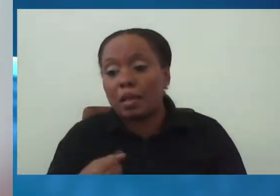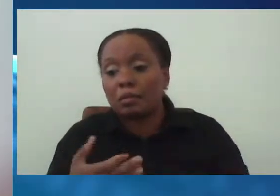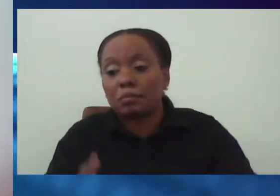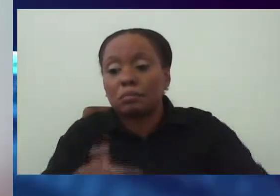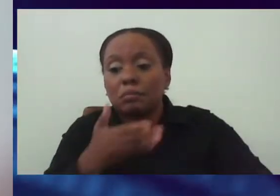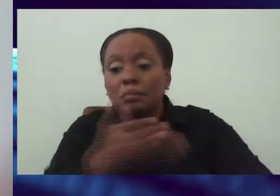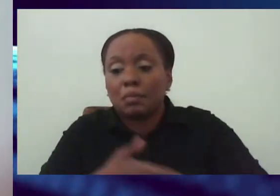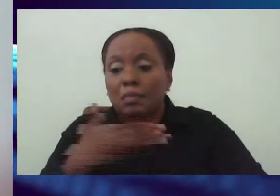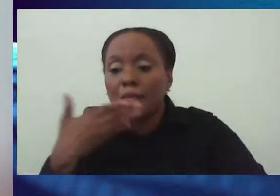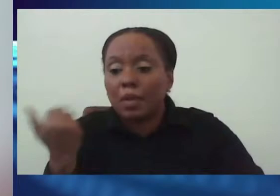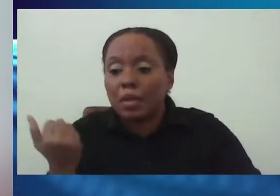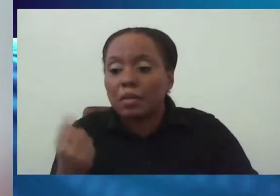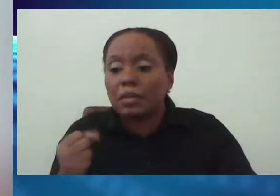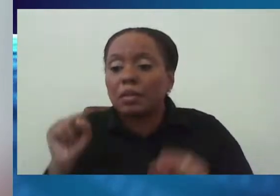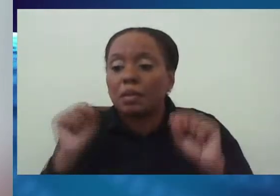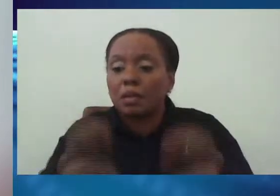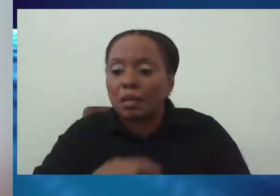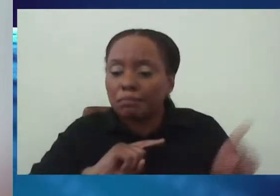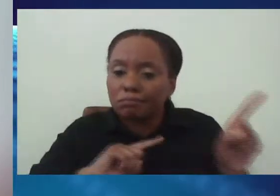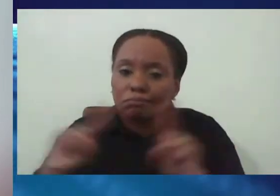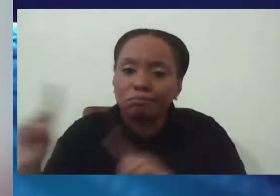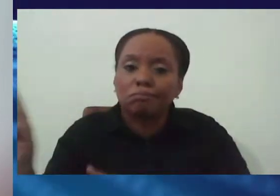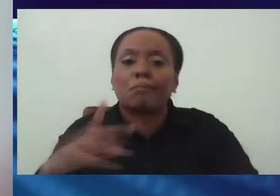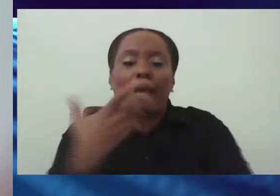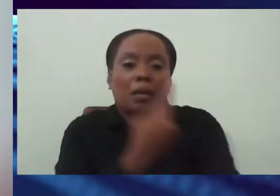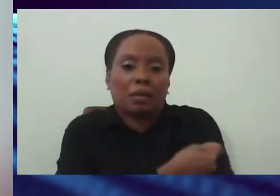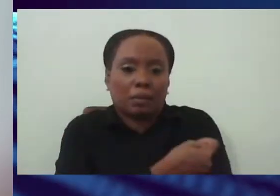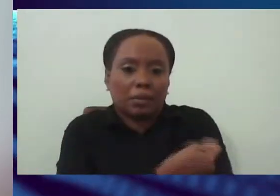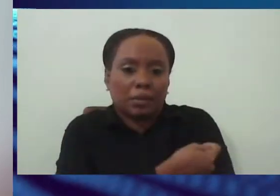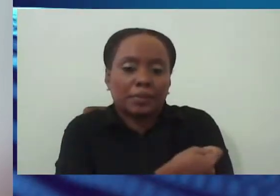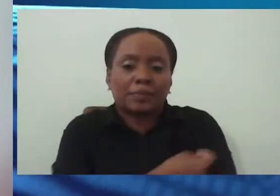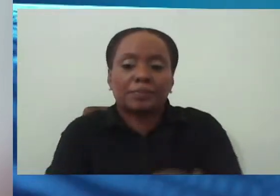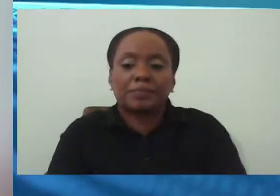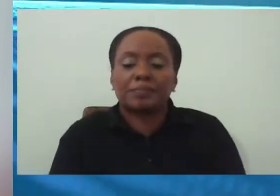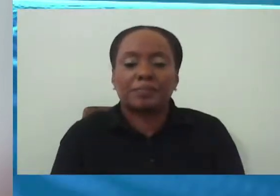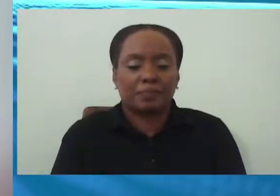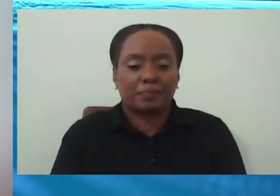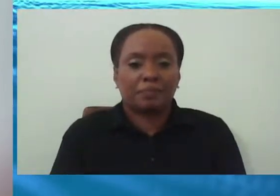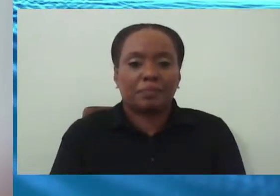them being immunized. The